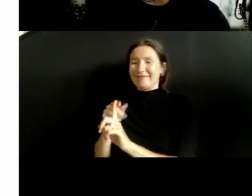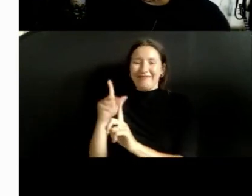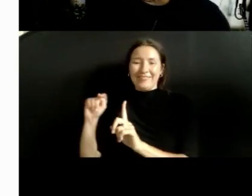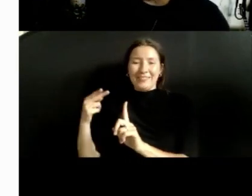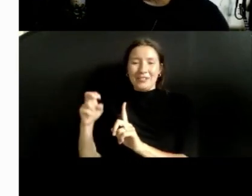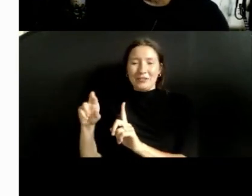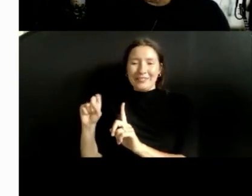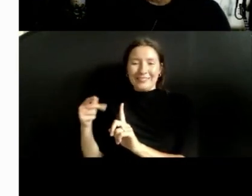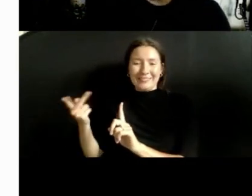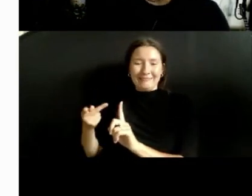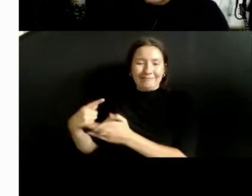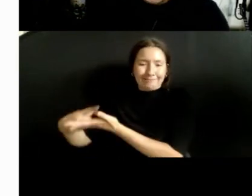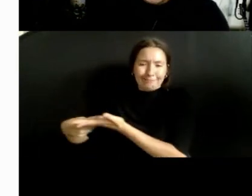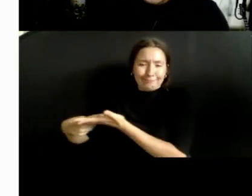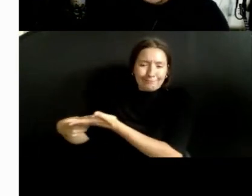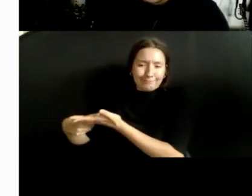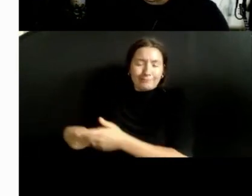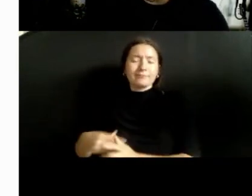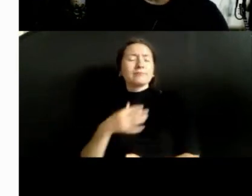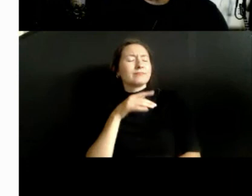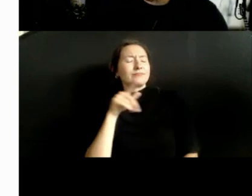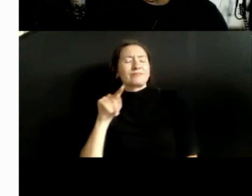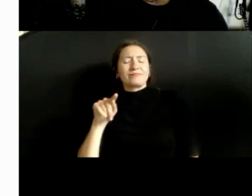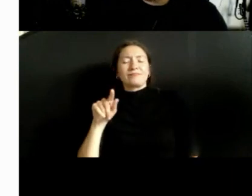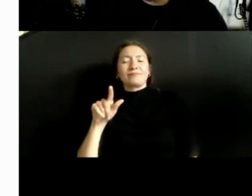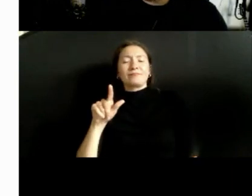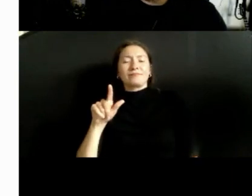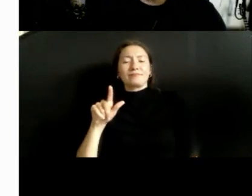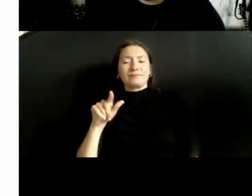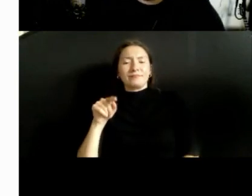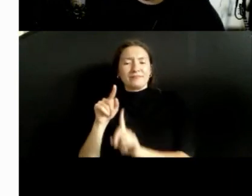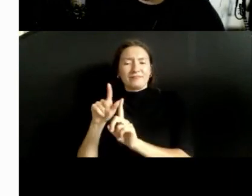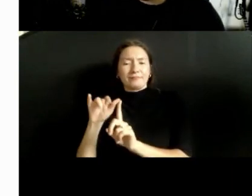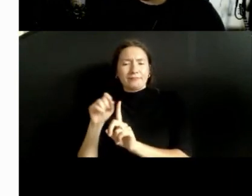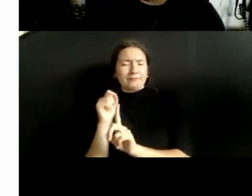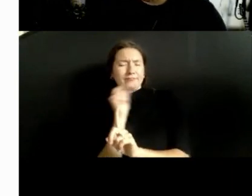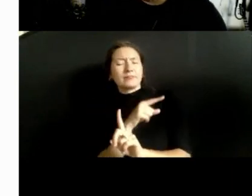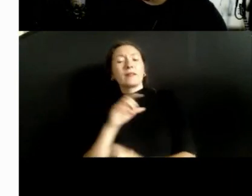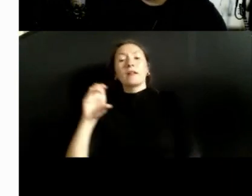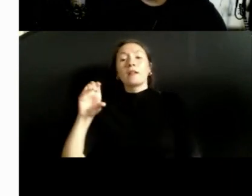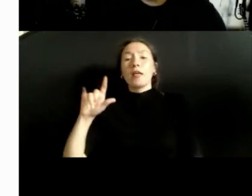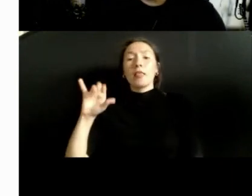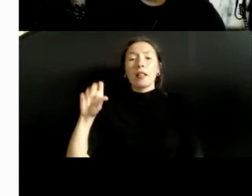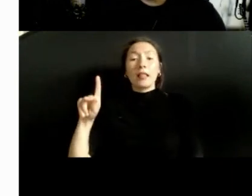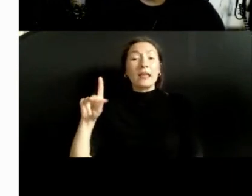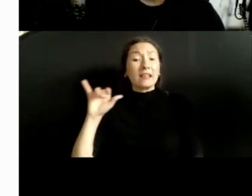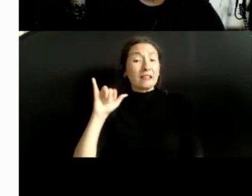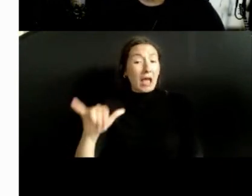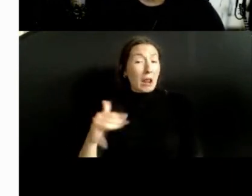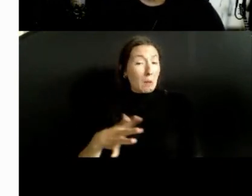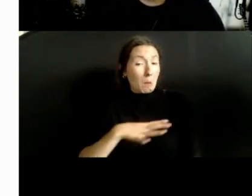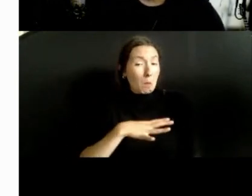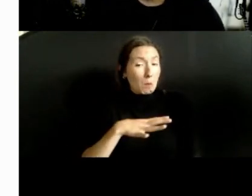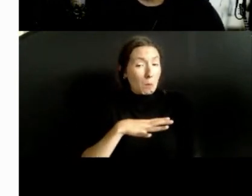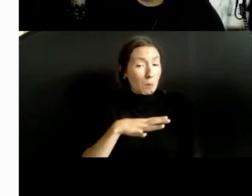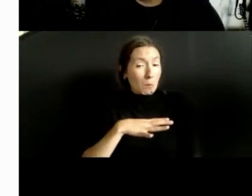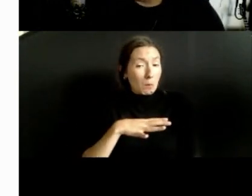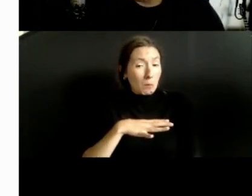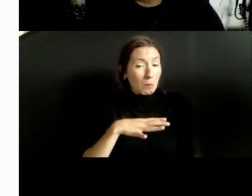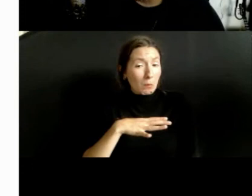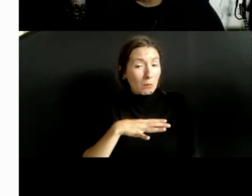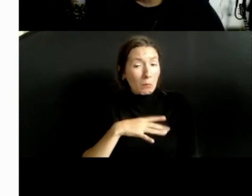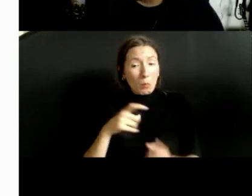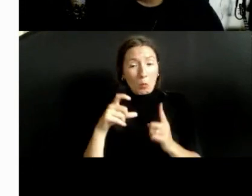for accessibility?" It's an okay word to use. It's not the most inclusive word possible. So